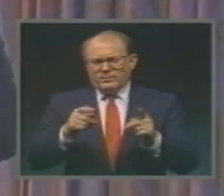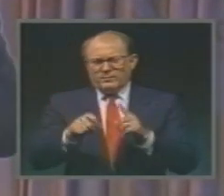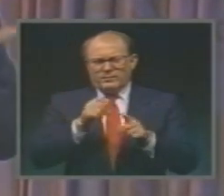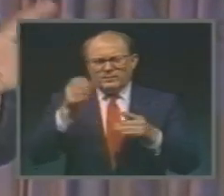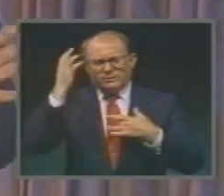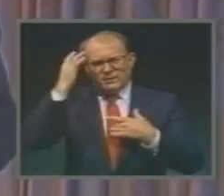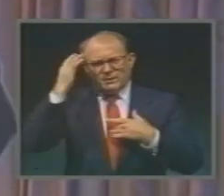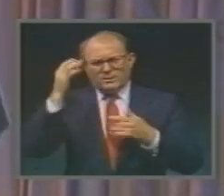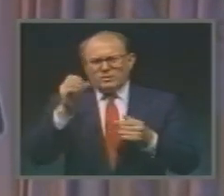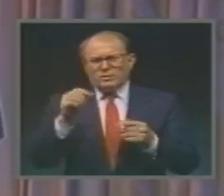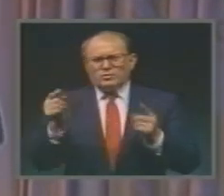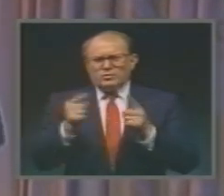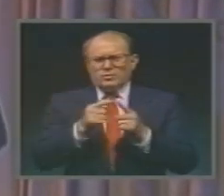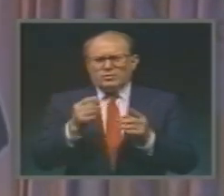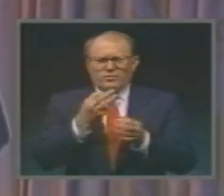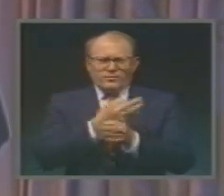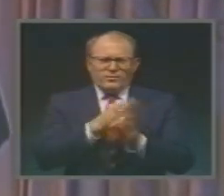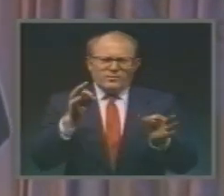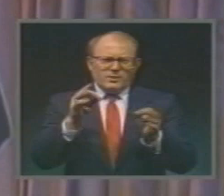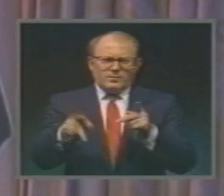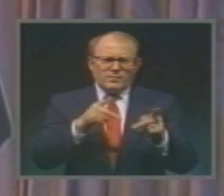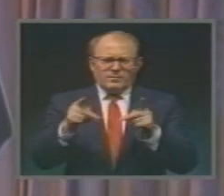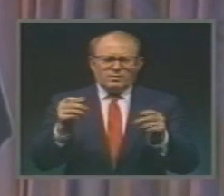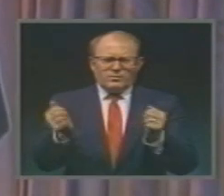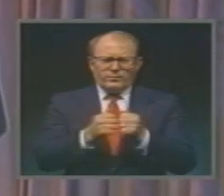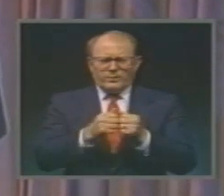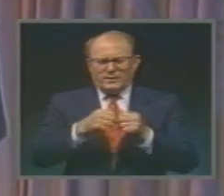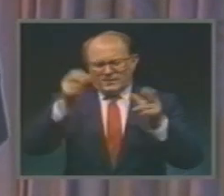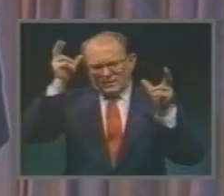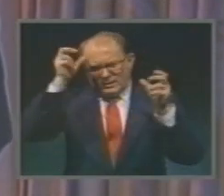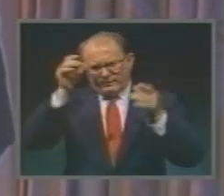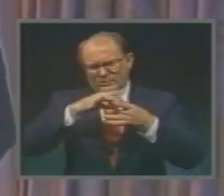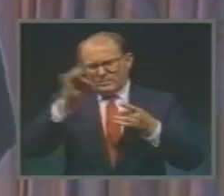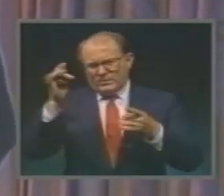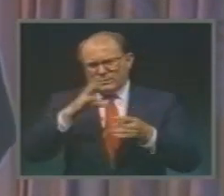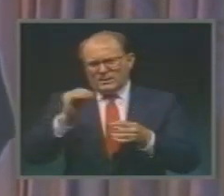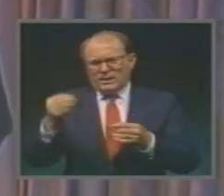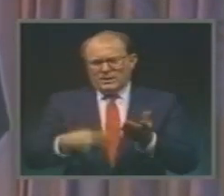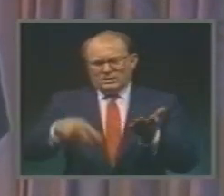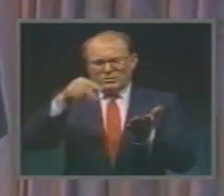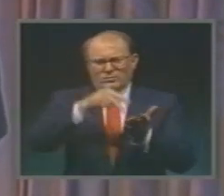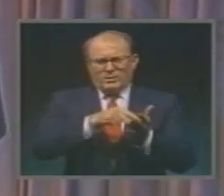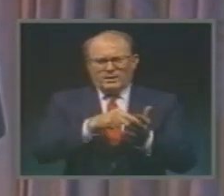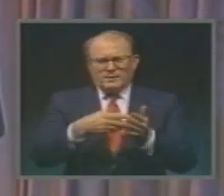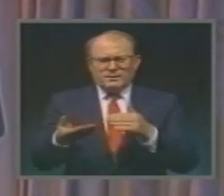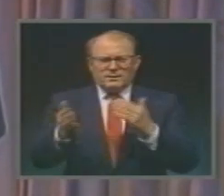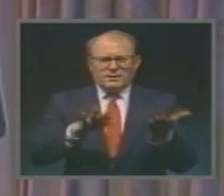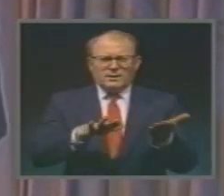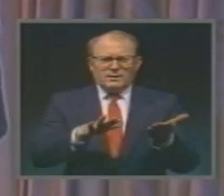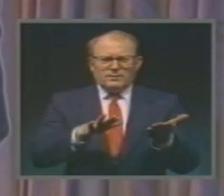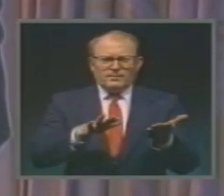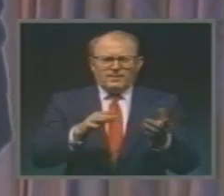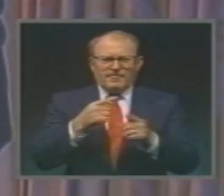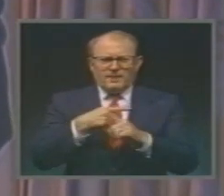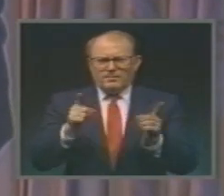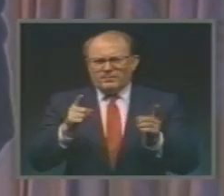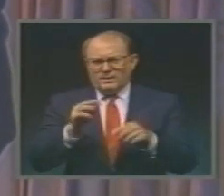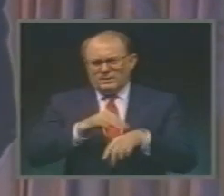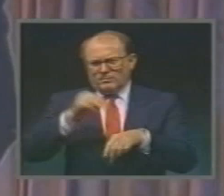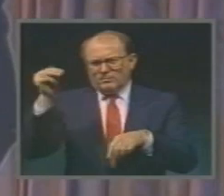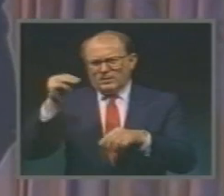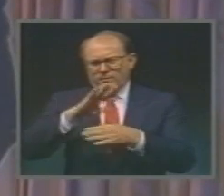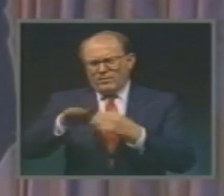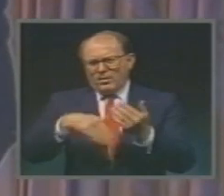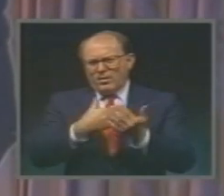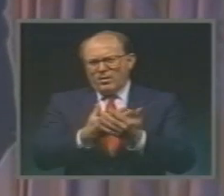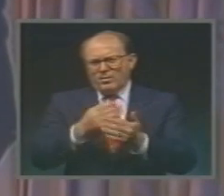to exorcise those who were demon-possessed, and even return the dead to life again. But the miracle of